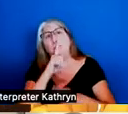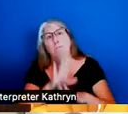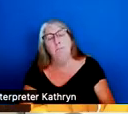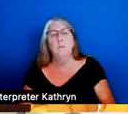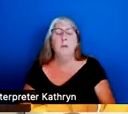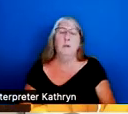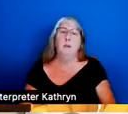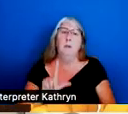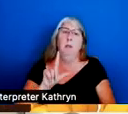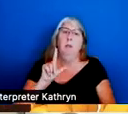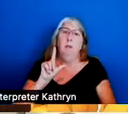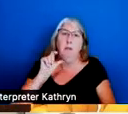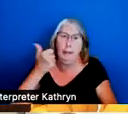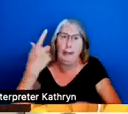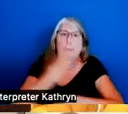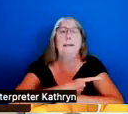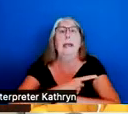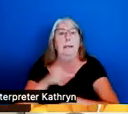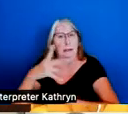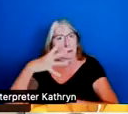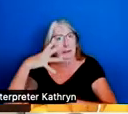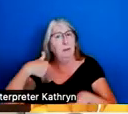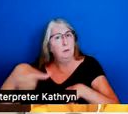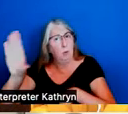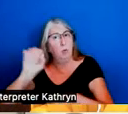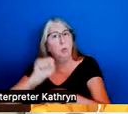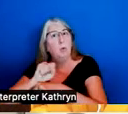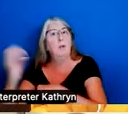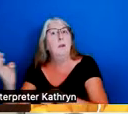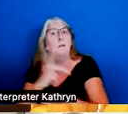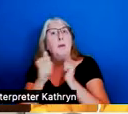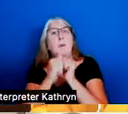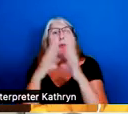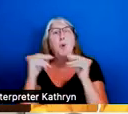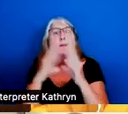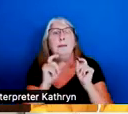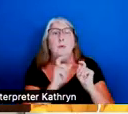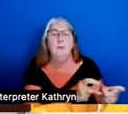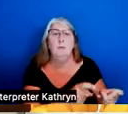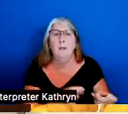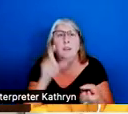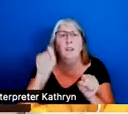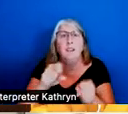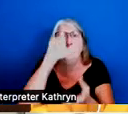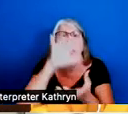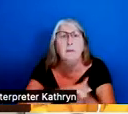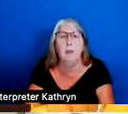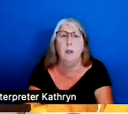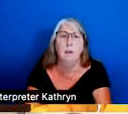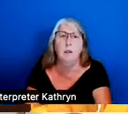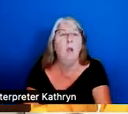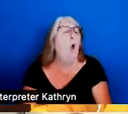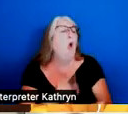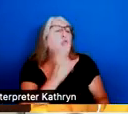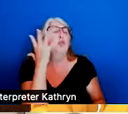The next day he goes to work, then he come back with a present. Can you believe that? It was so funny. He would come with